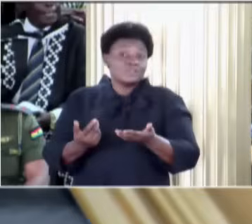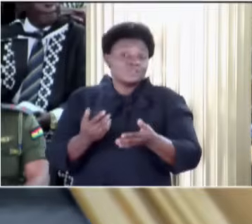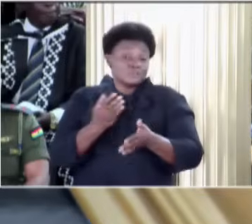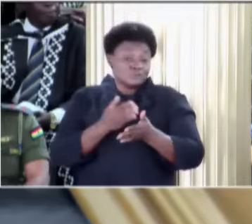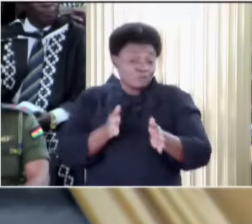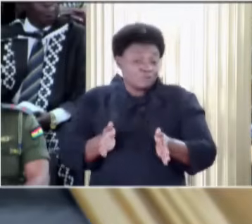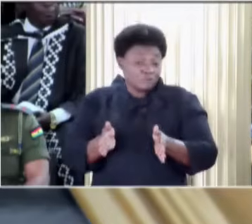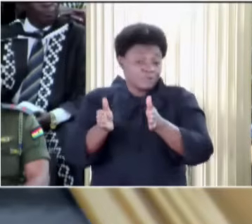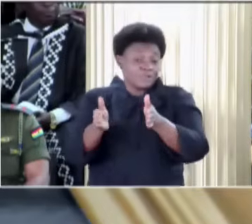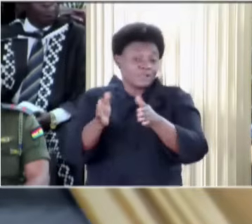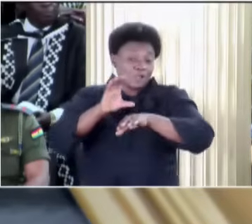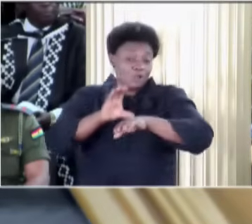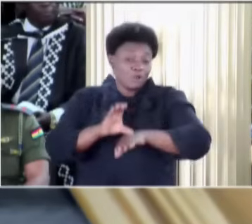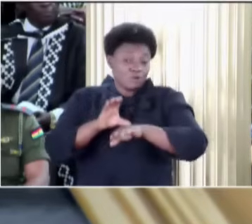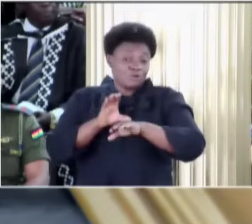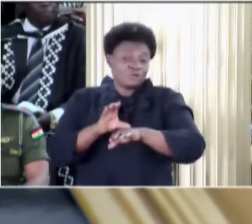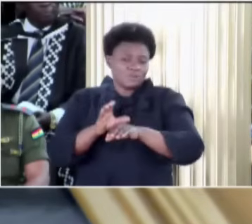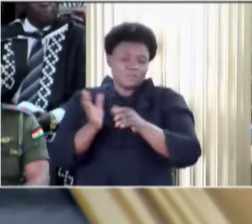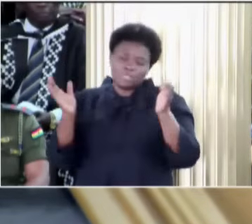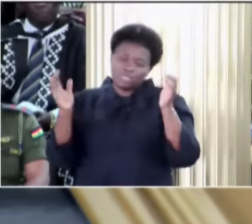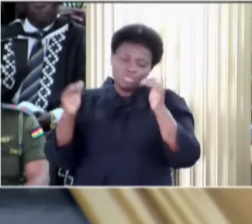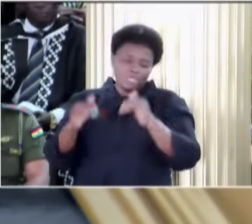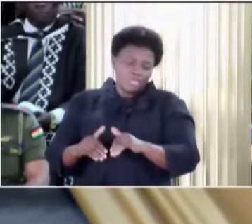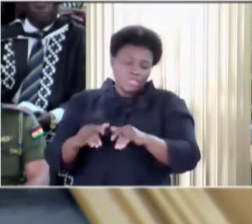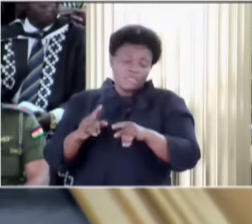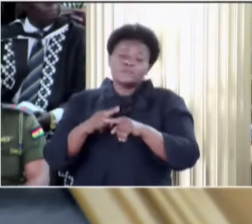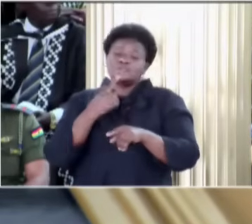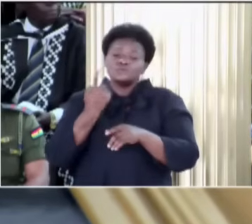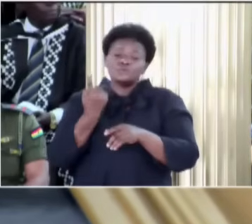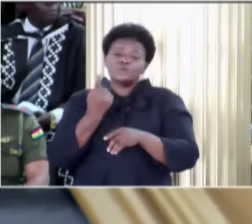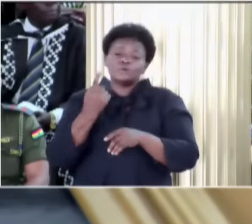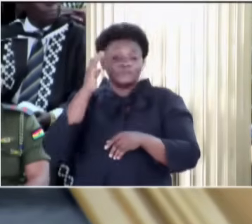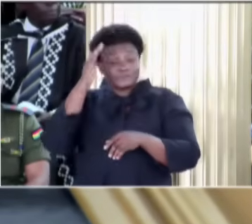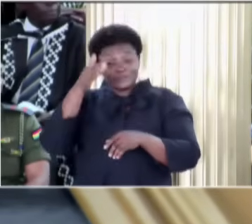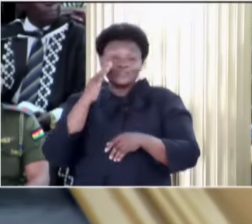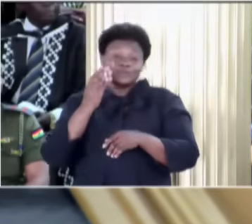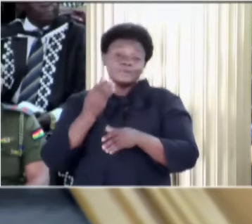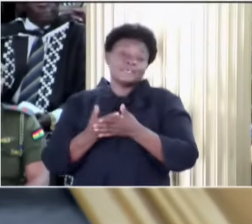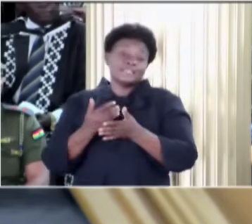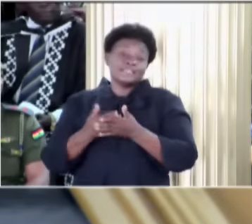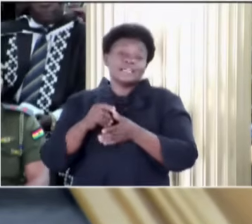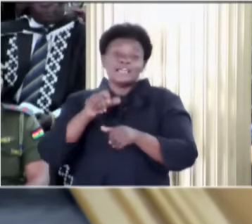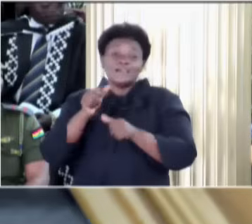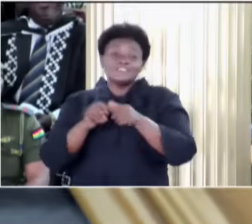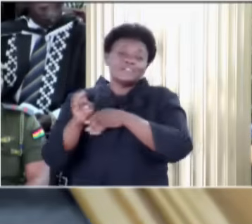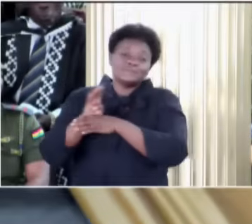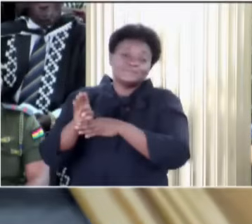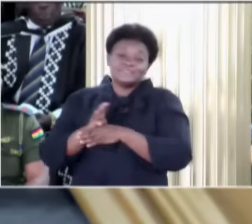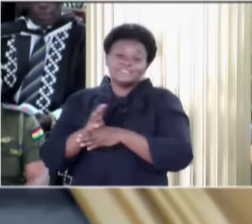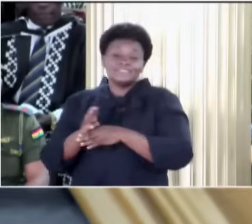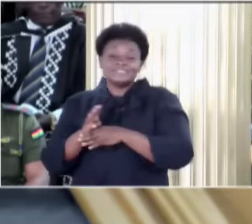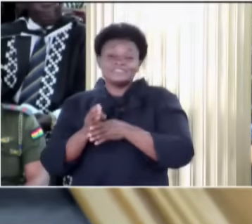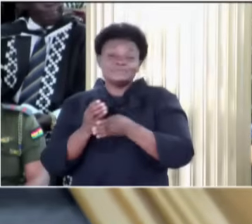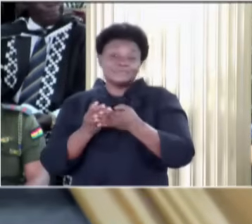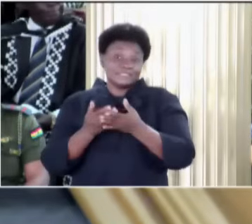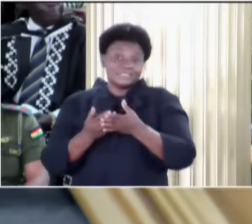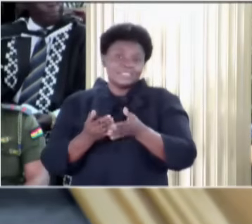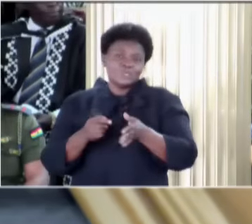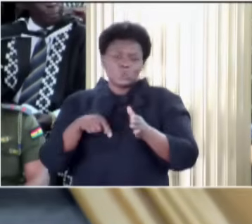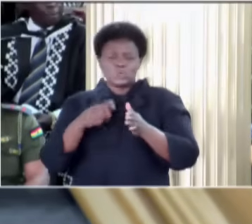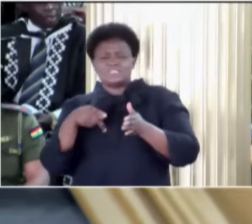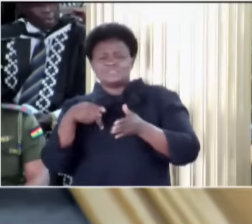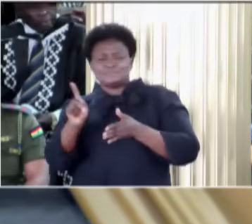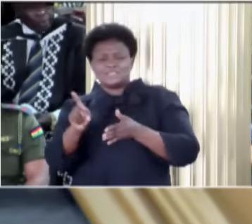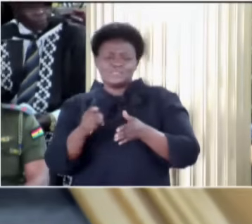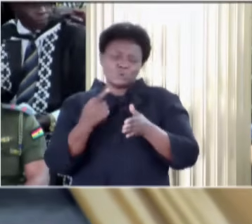line, our culture collapsed into valuing only money. Everything has become transactional. What does it pay? What